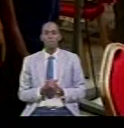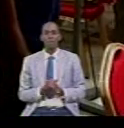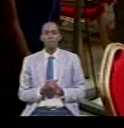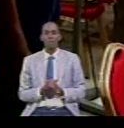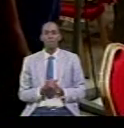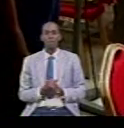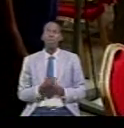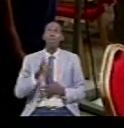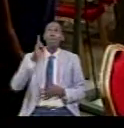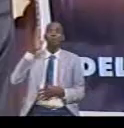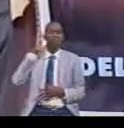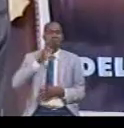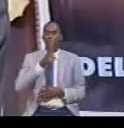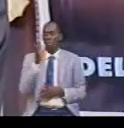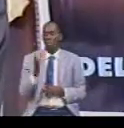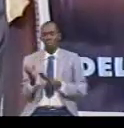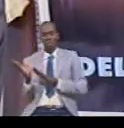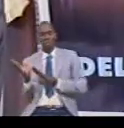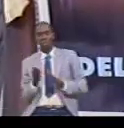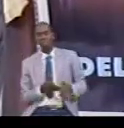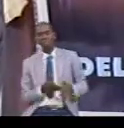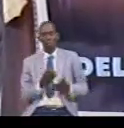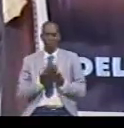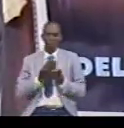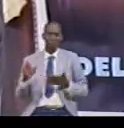He'll never leave you, he'll never forsake you.